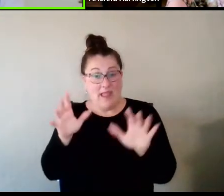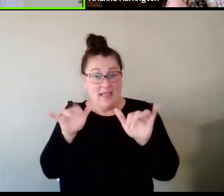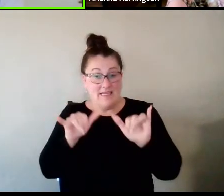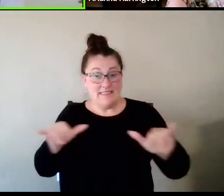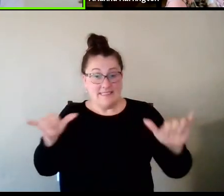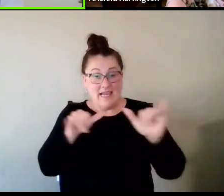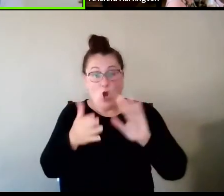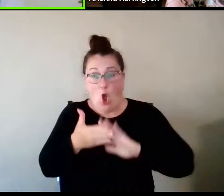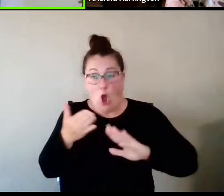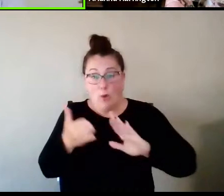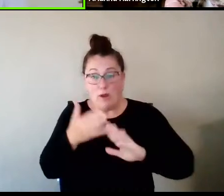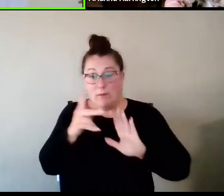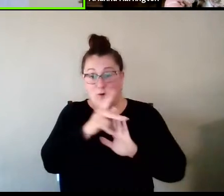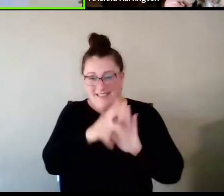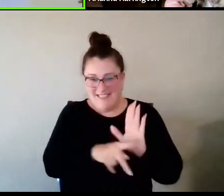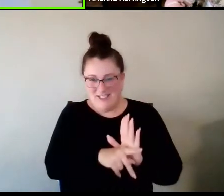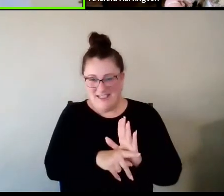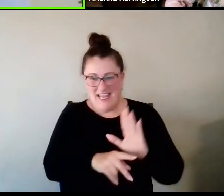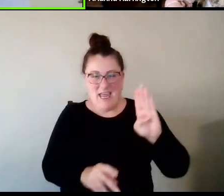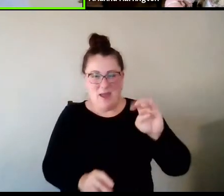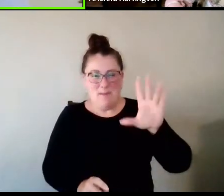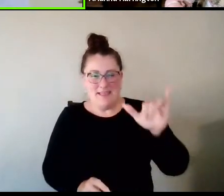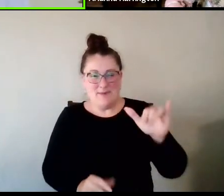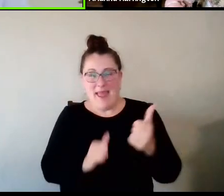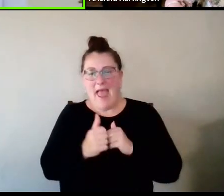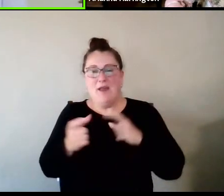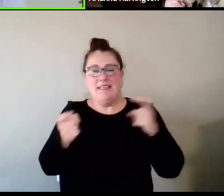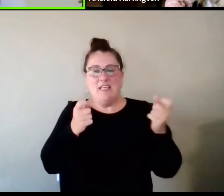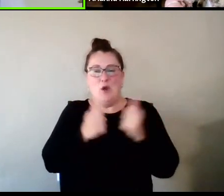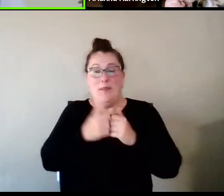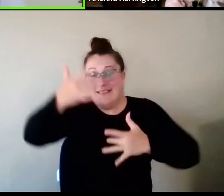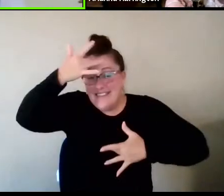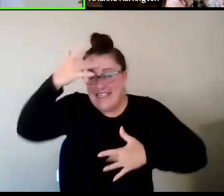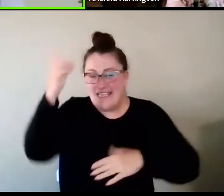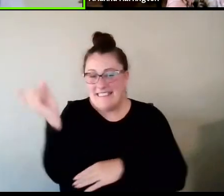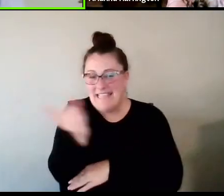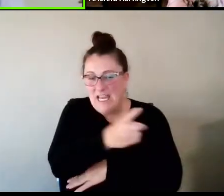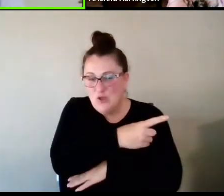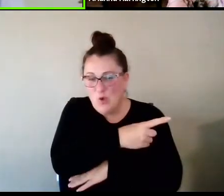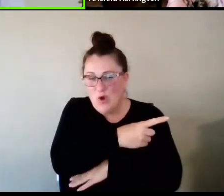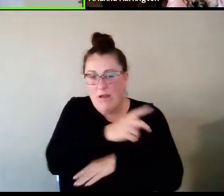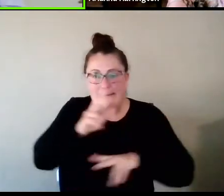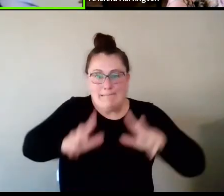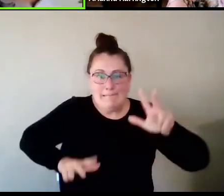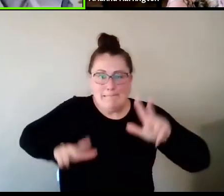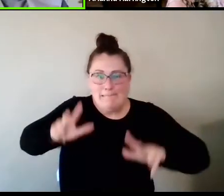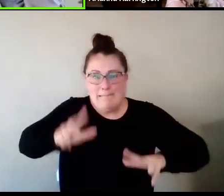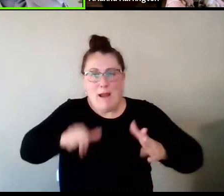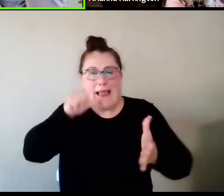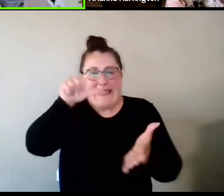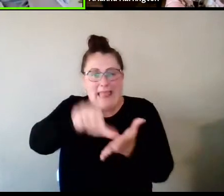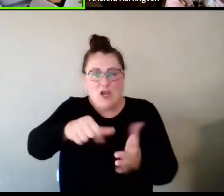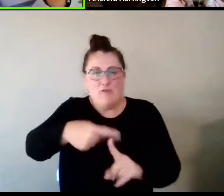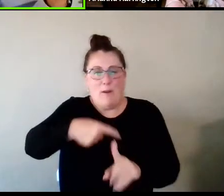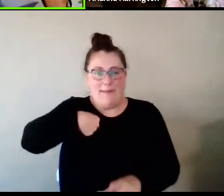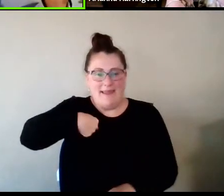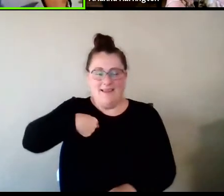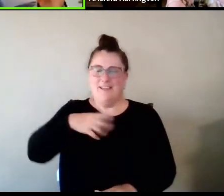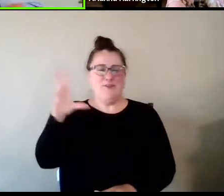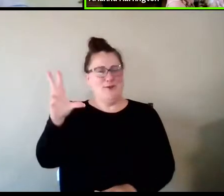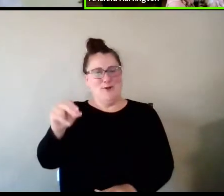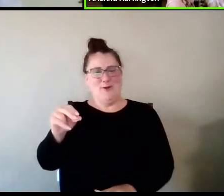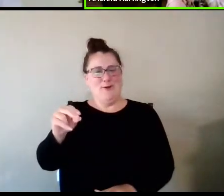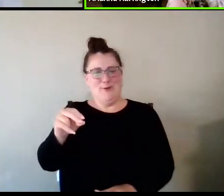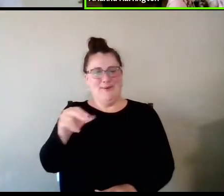operating procedure at Best Buy on how to deal with sick dinosaurs? Or maybe even better, a letter from me, you know, on how to deal. No, of course